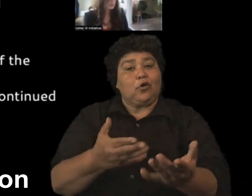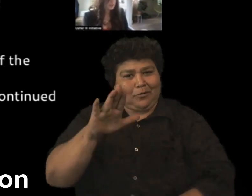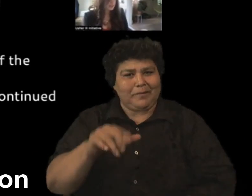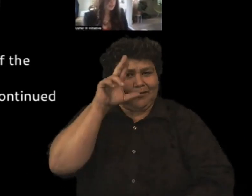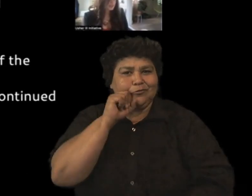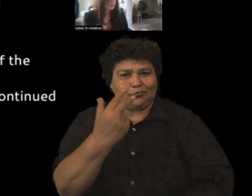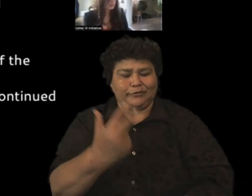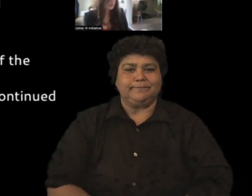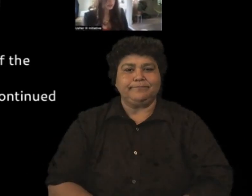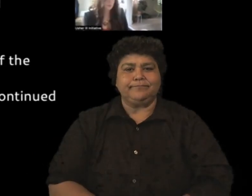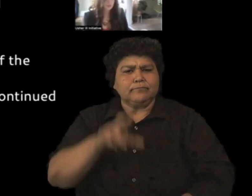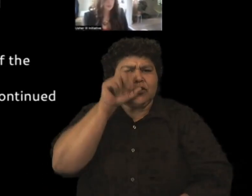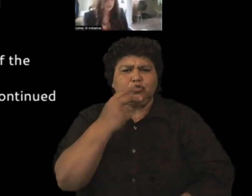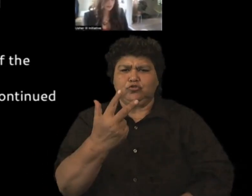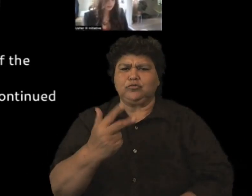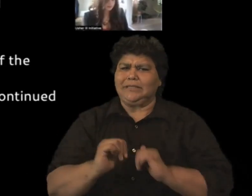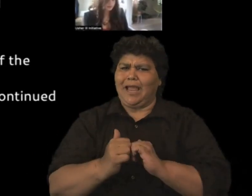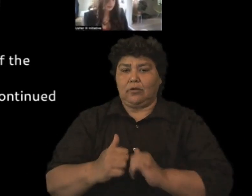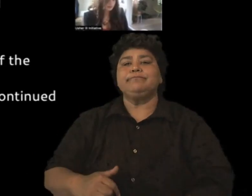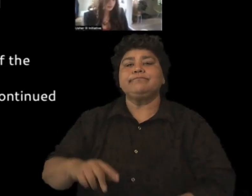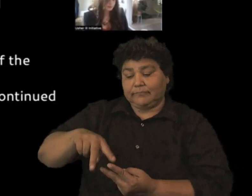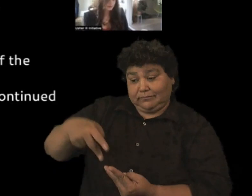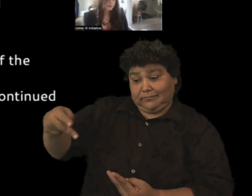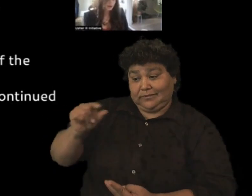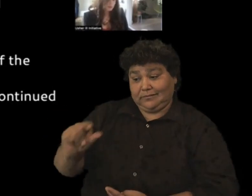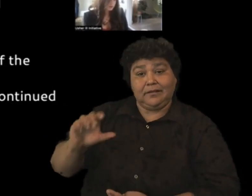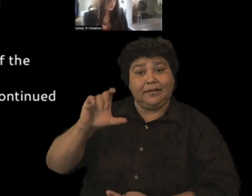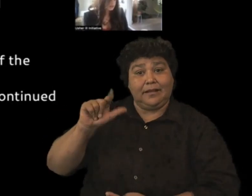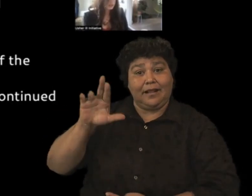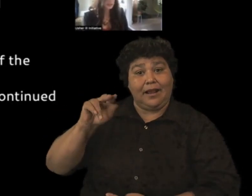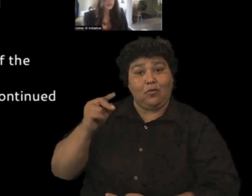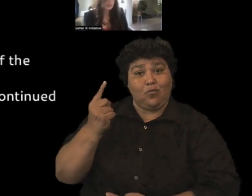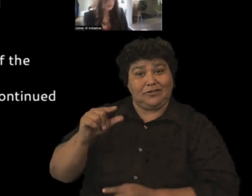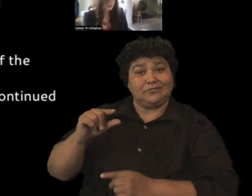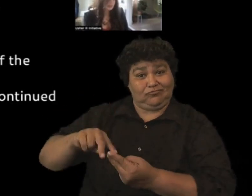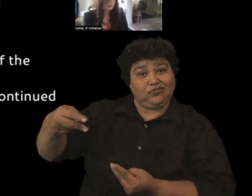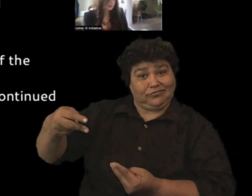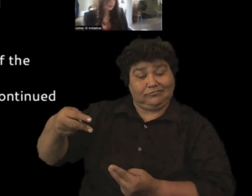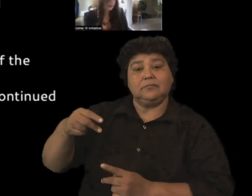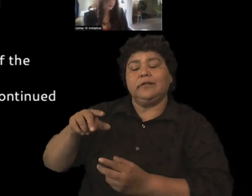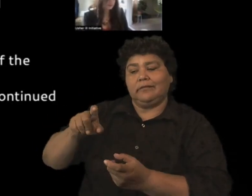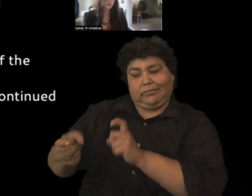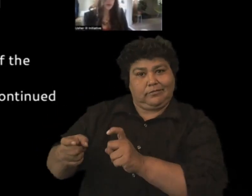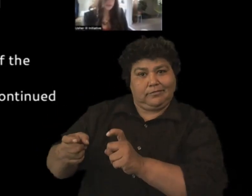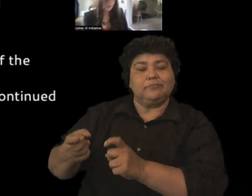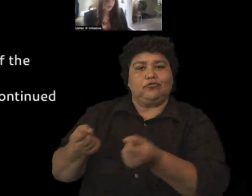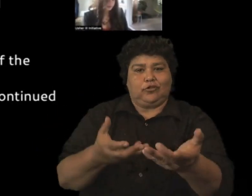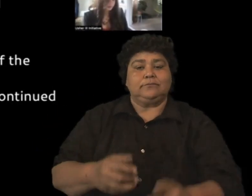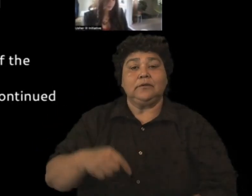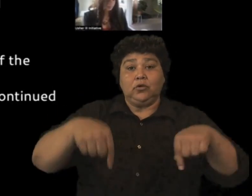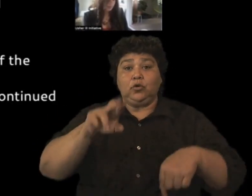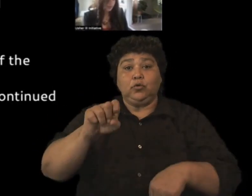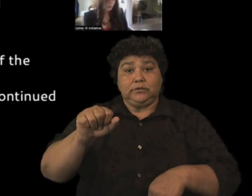by mutations in the Clarin1 gene, the most common of which in the United States is called